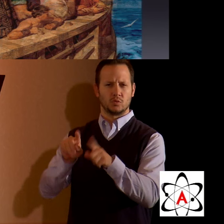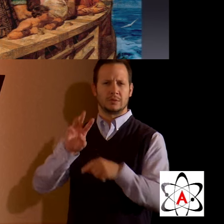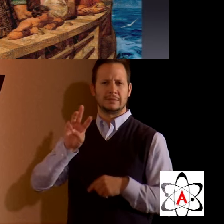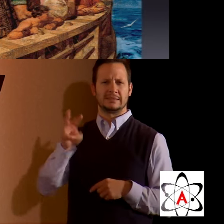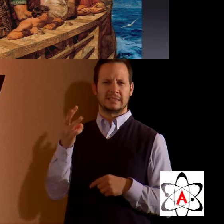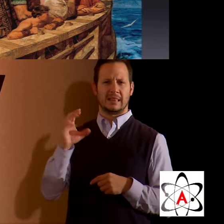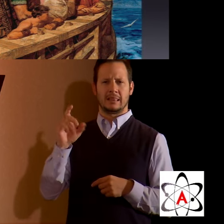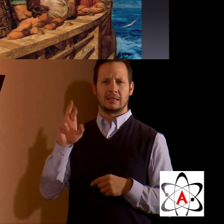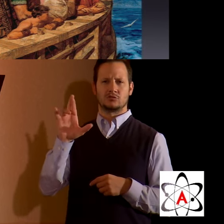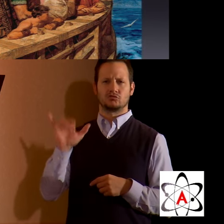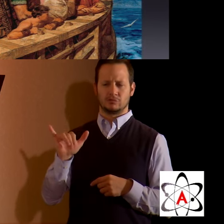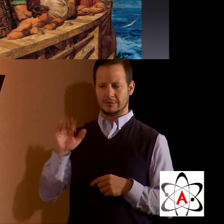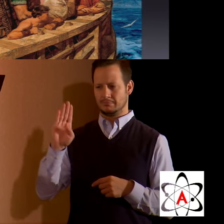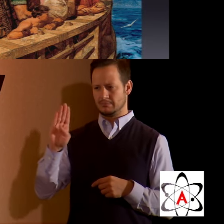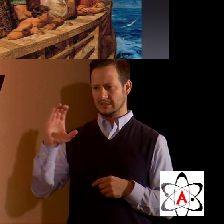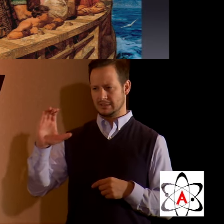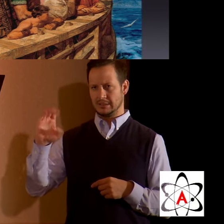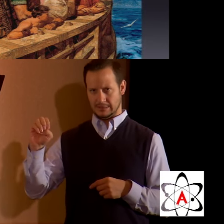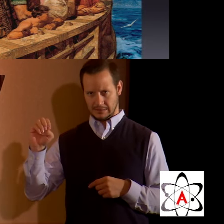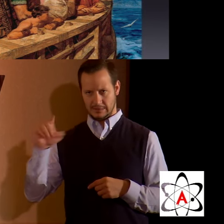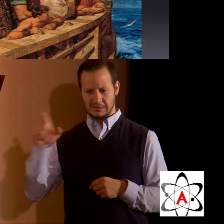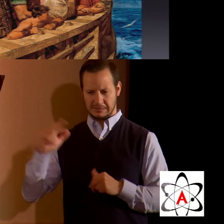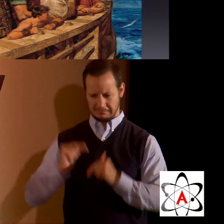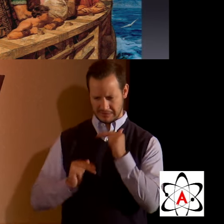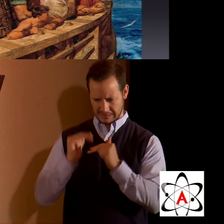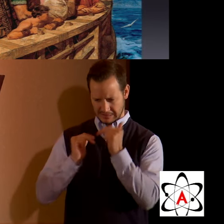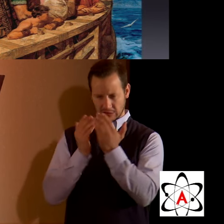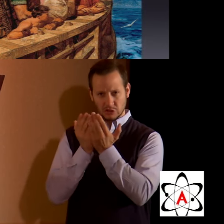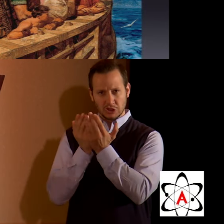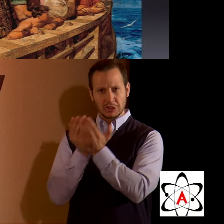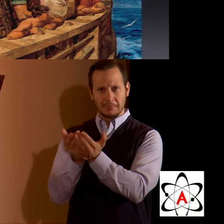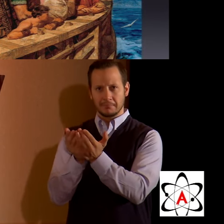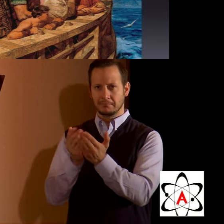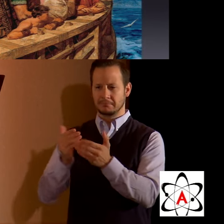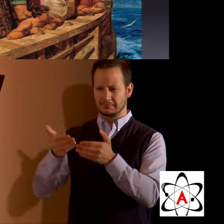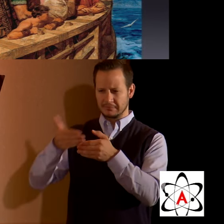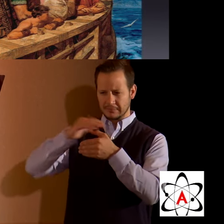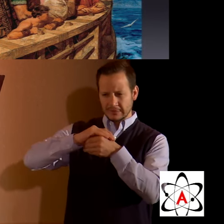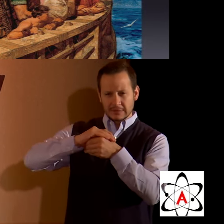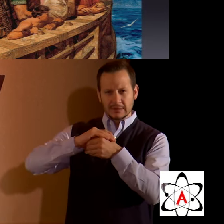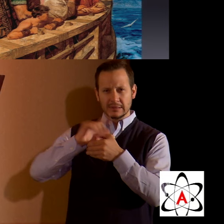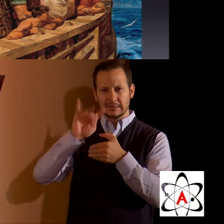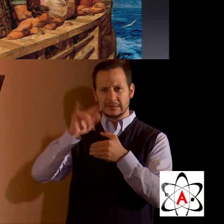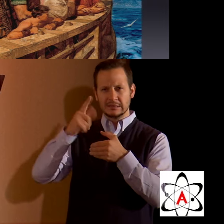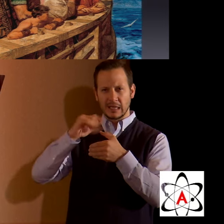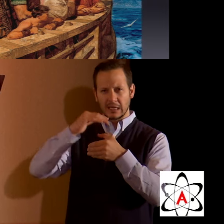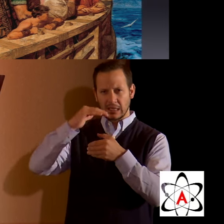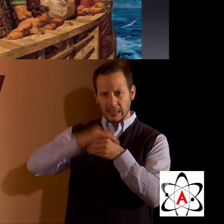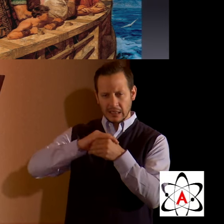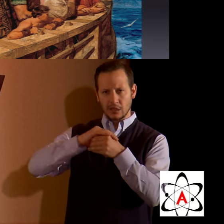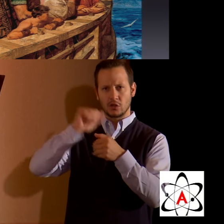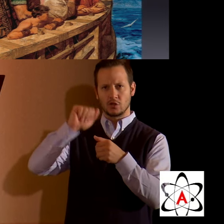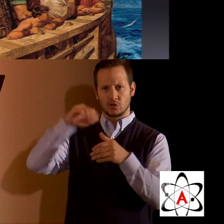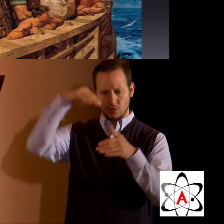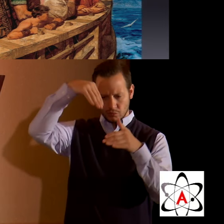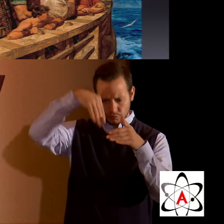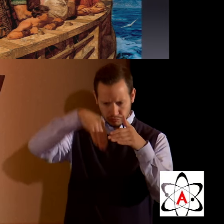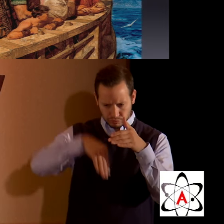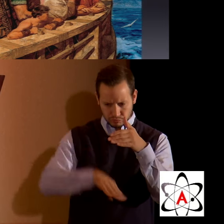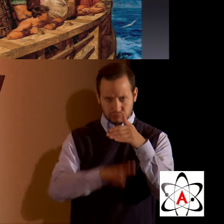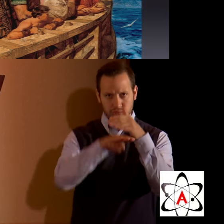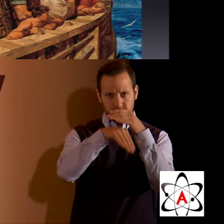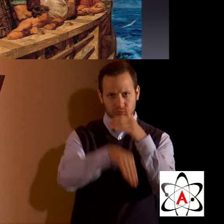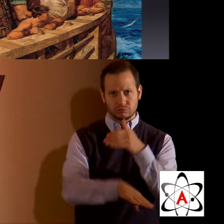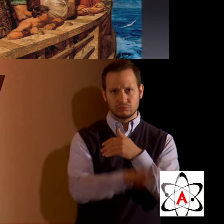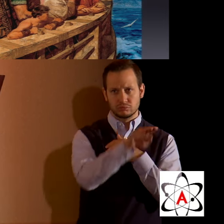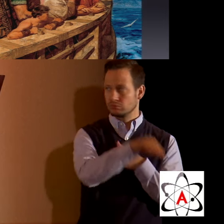century BCE. They built a most remarkable ship, a ship sealed so tight that it could dive beneath the waves.